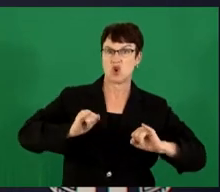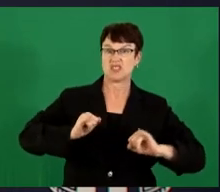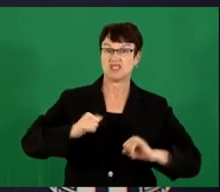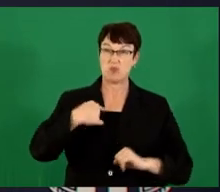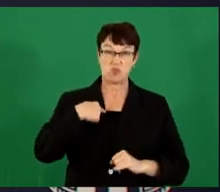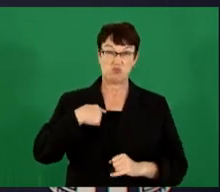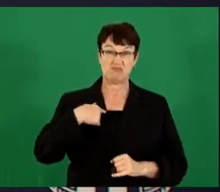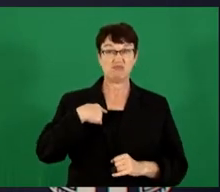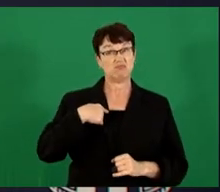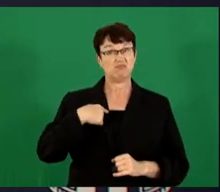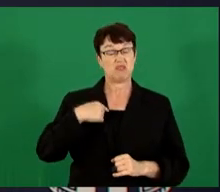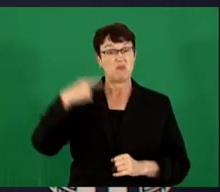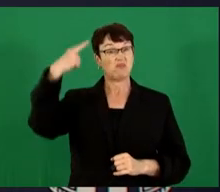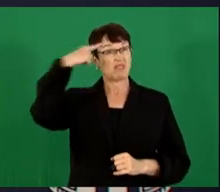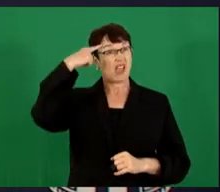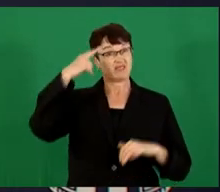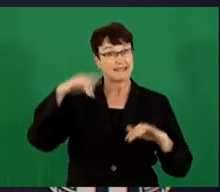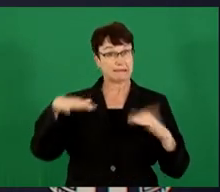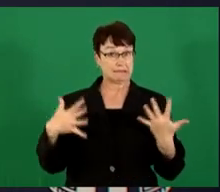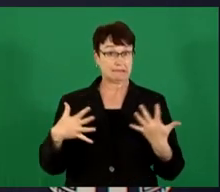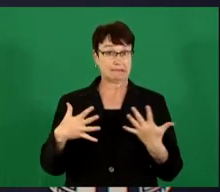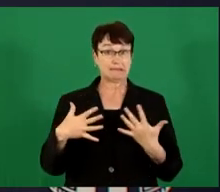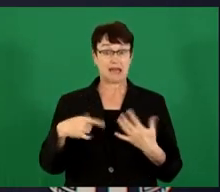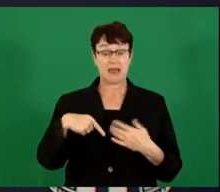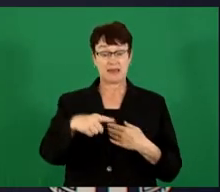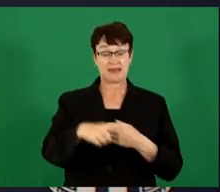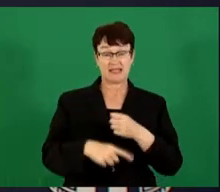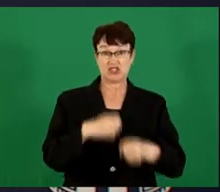as 2 percentage points from growth in